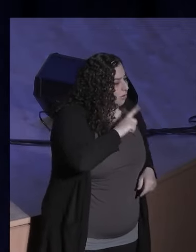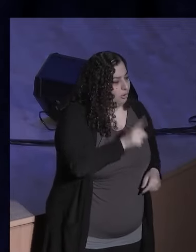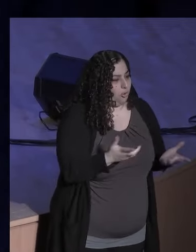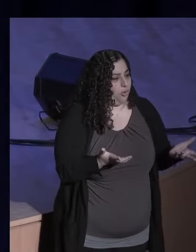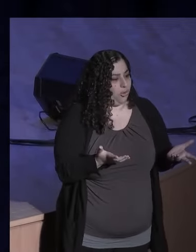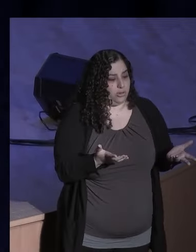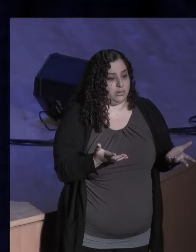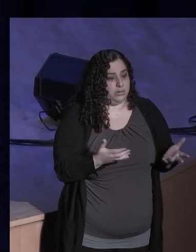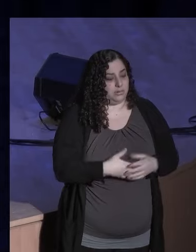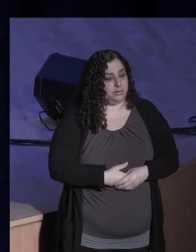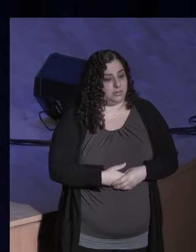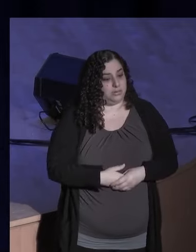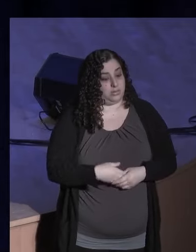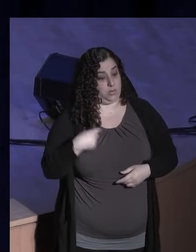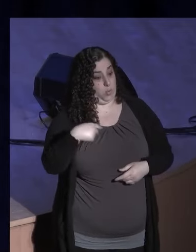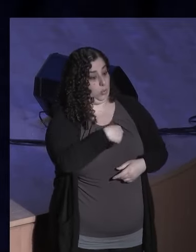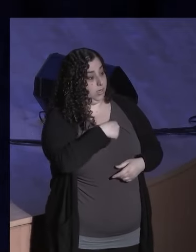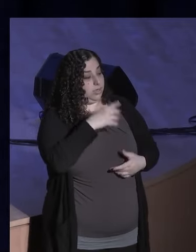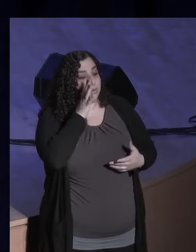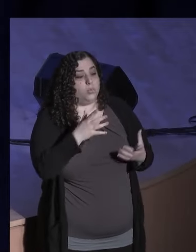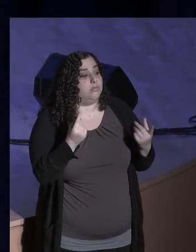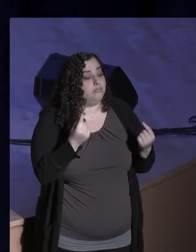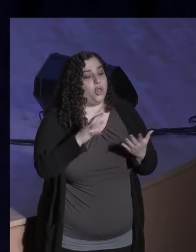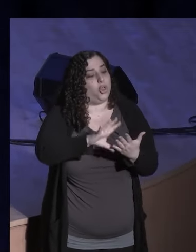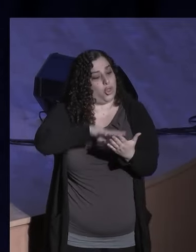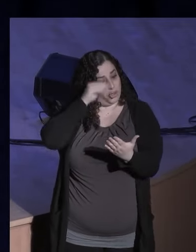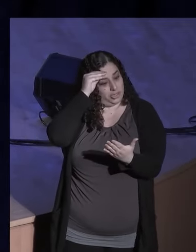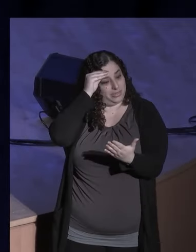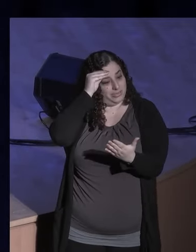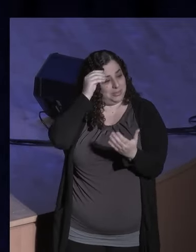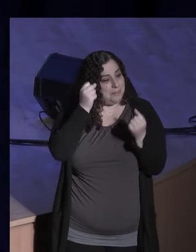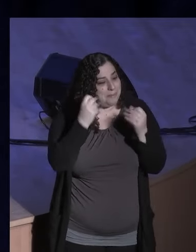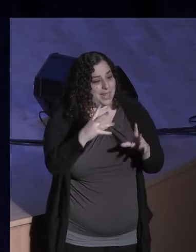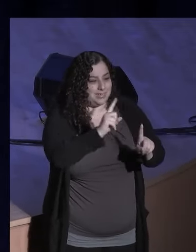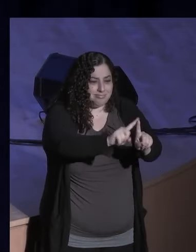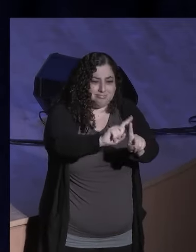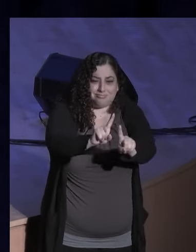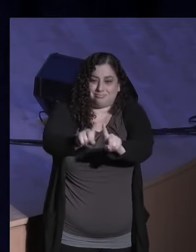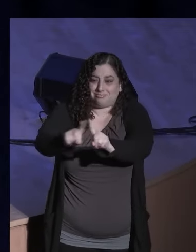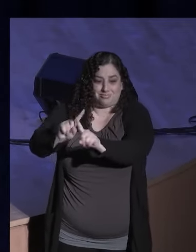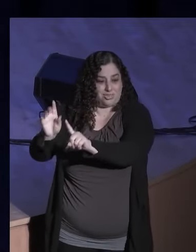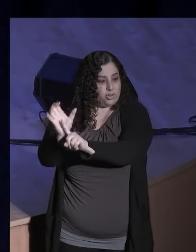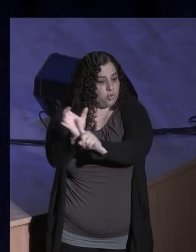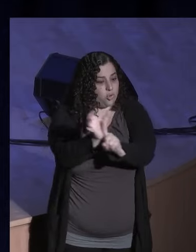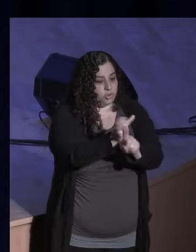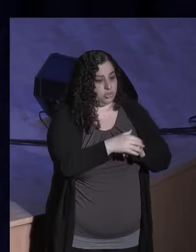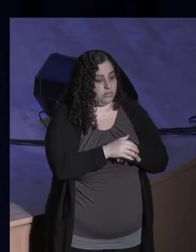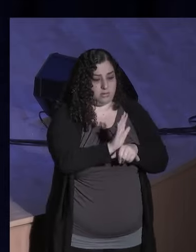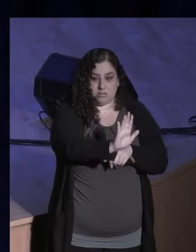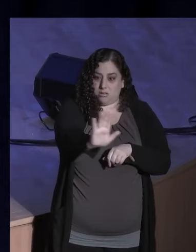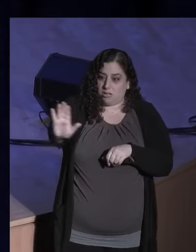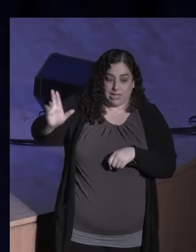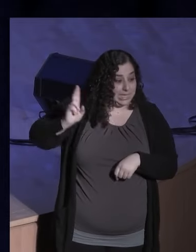we learn is all the histories that we'll experience over the next several days are the histories that shape us all. And I am so pleased